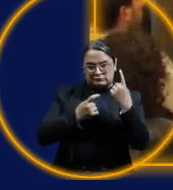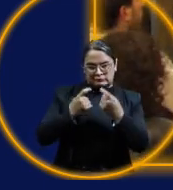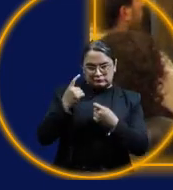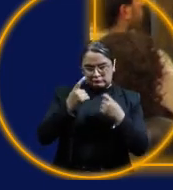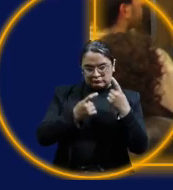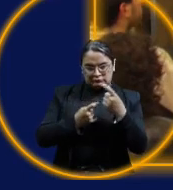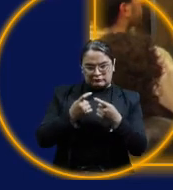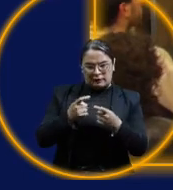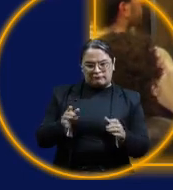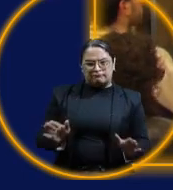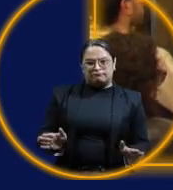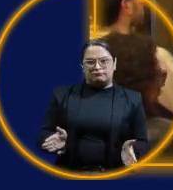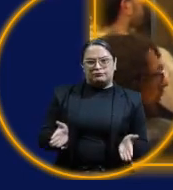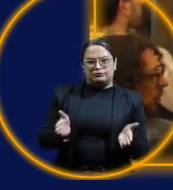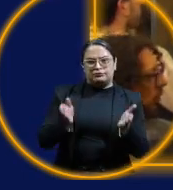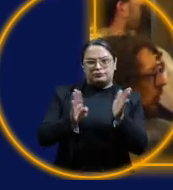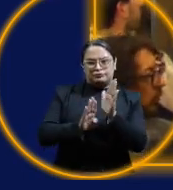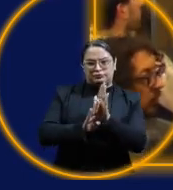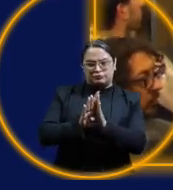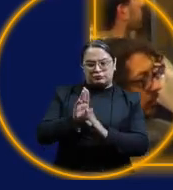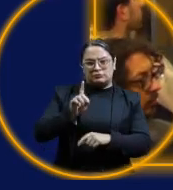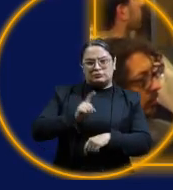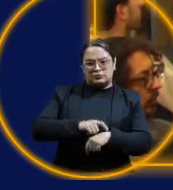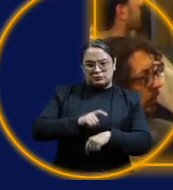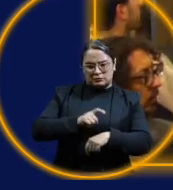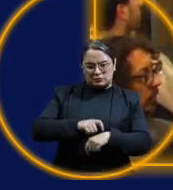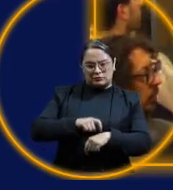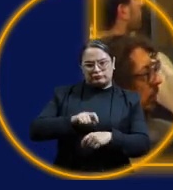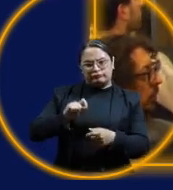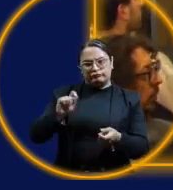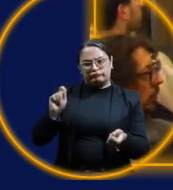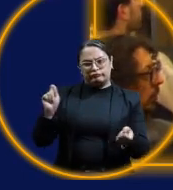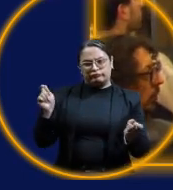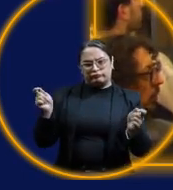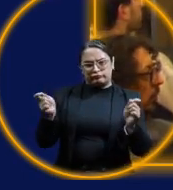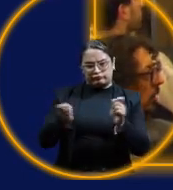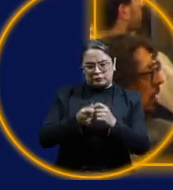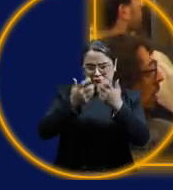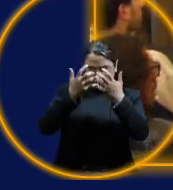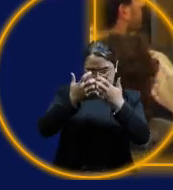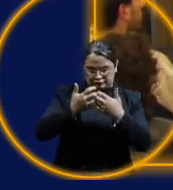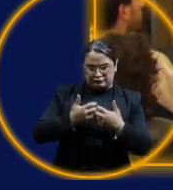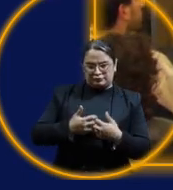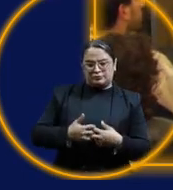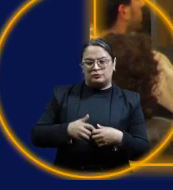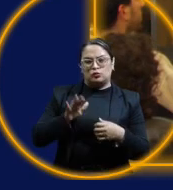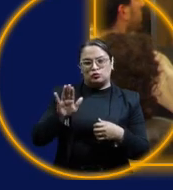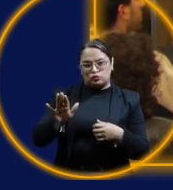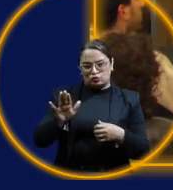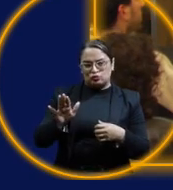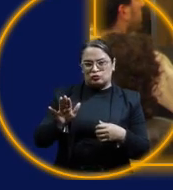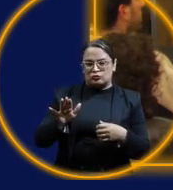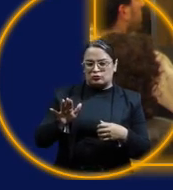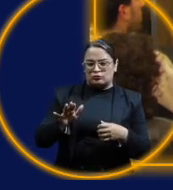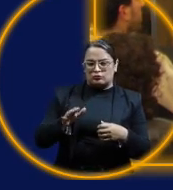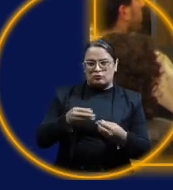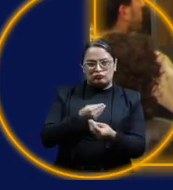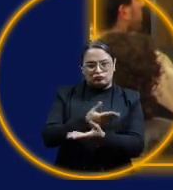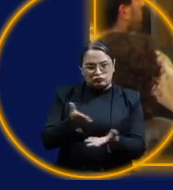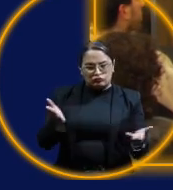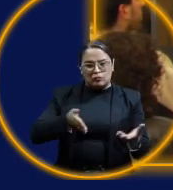fascinating to see how her grow with Time How the changes in the the